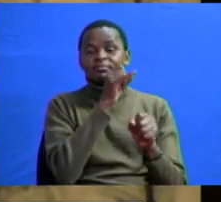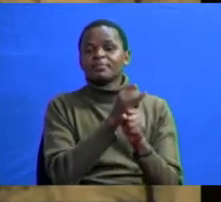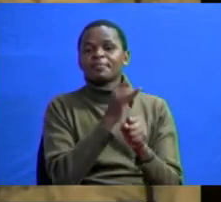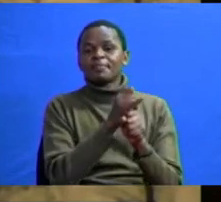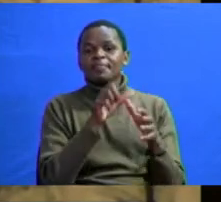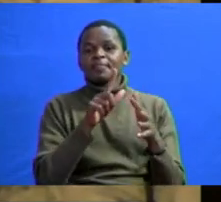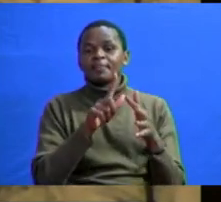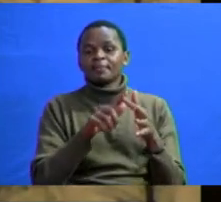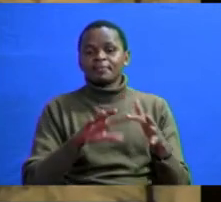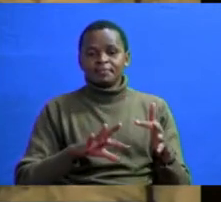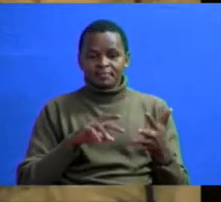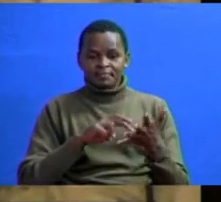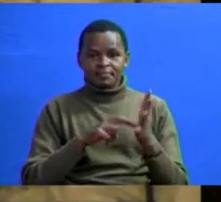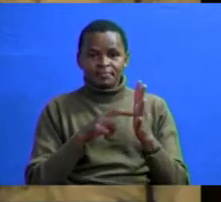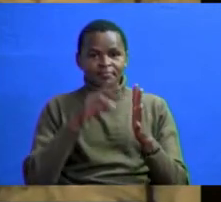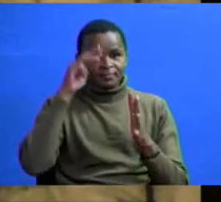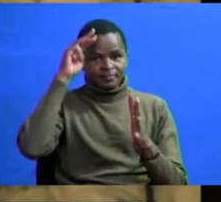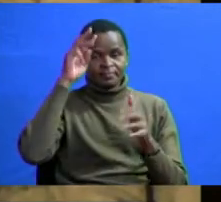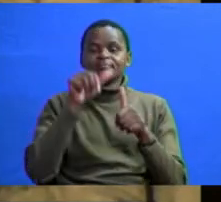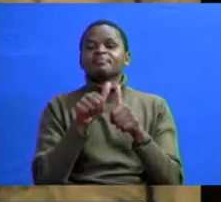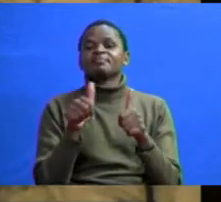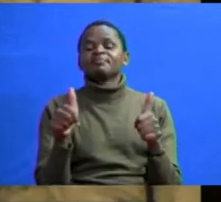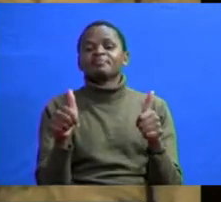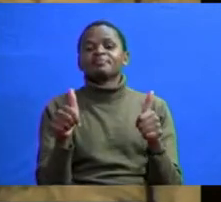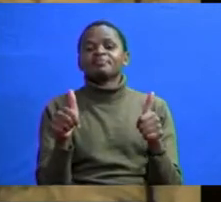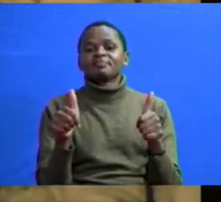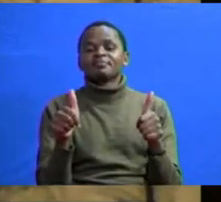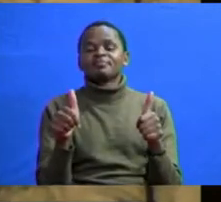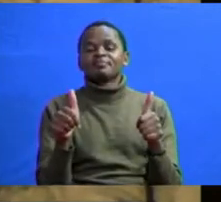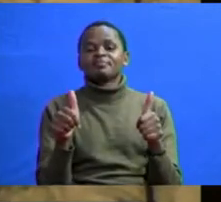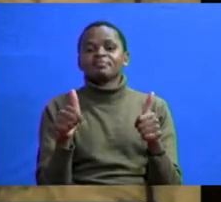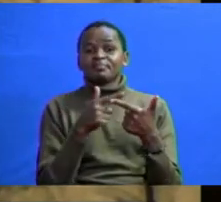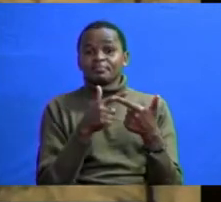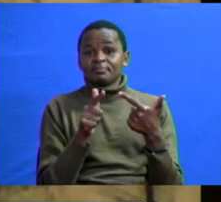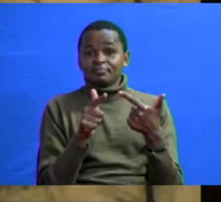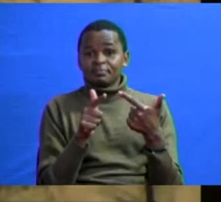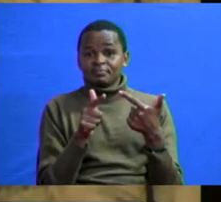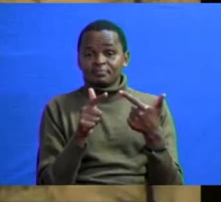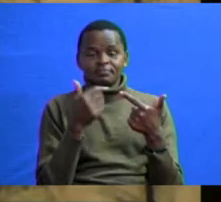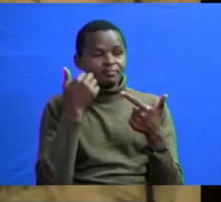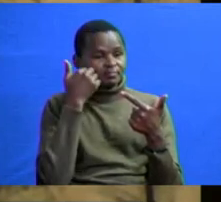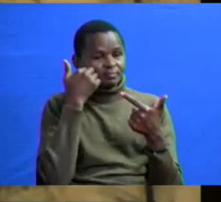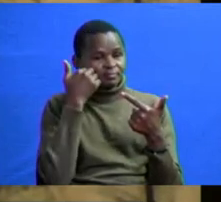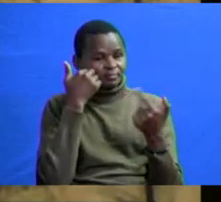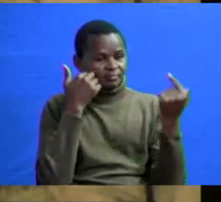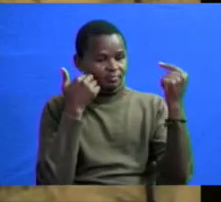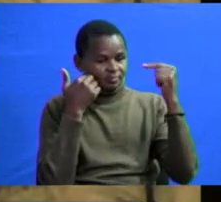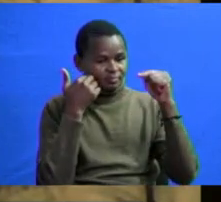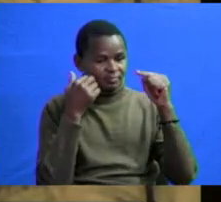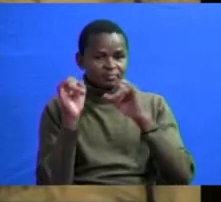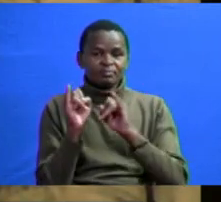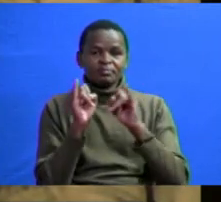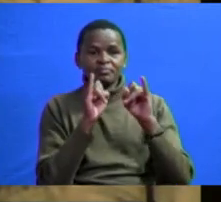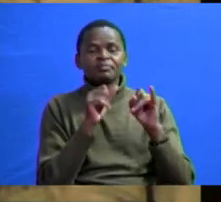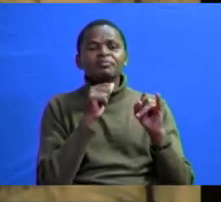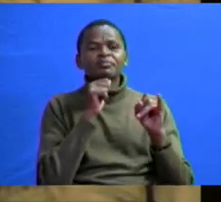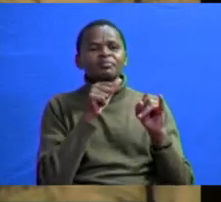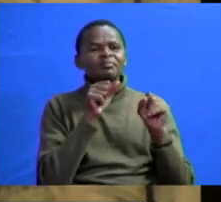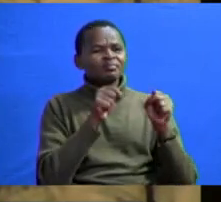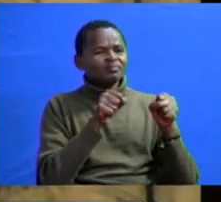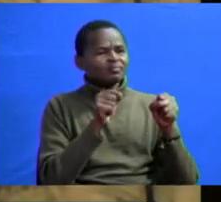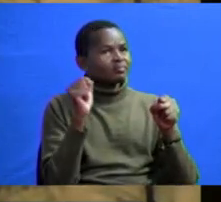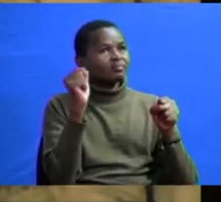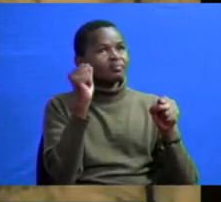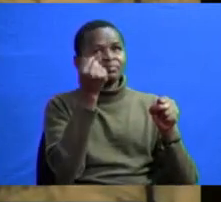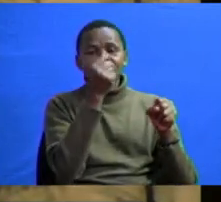then it means that you're mentally well. But an illness comes in when an individual is not able to wake up